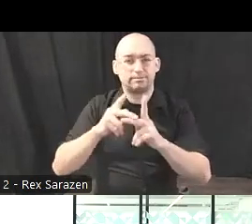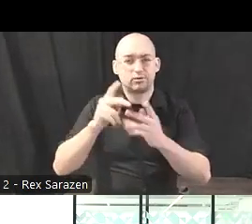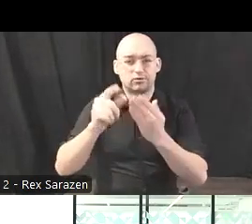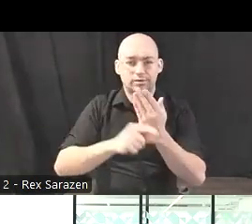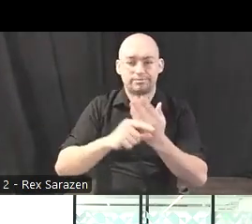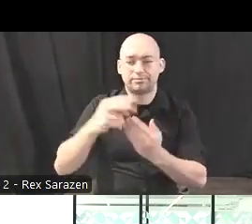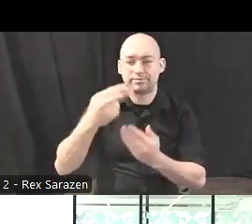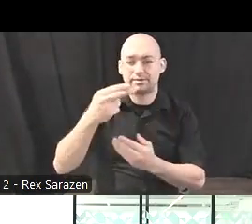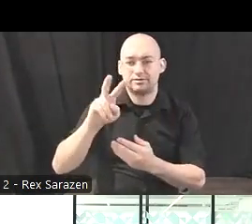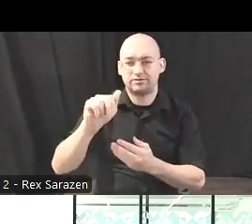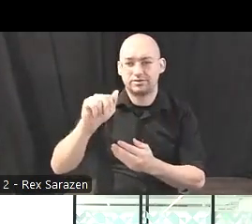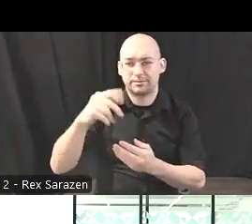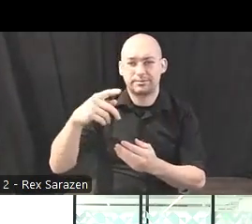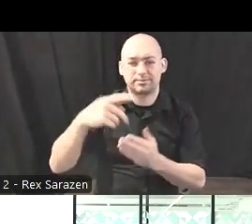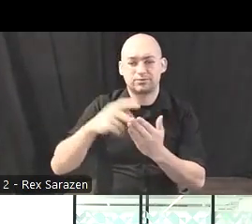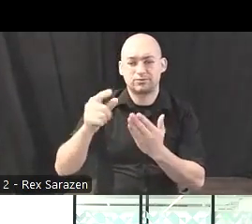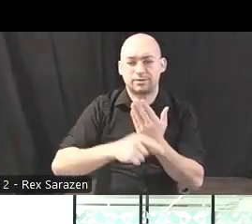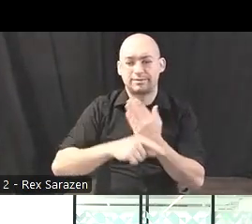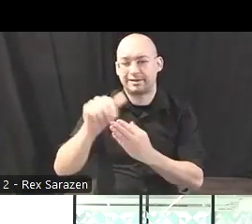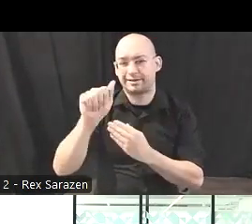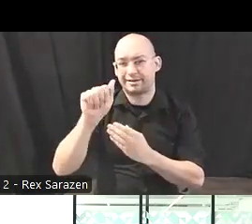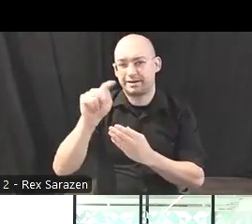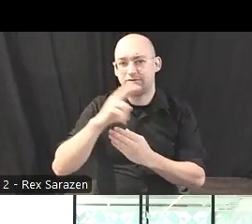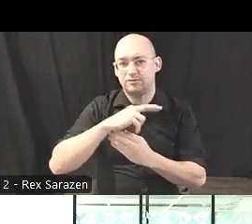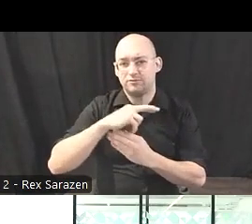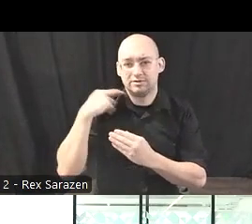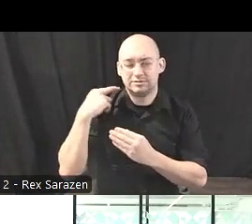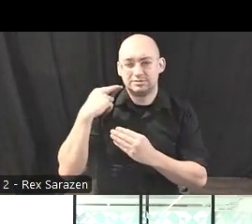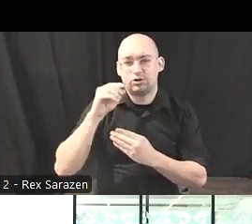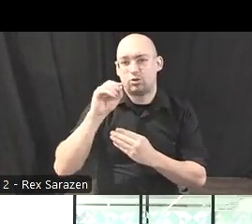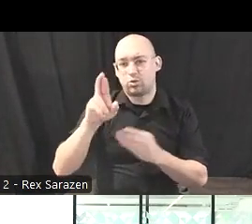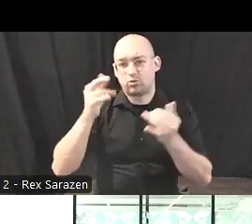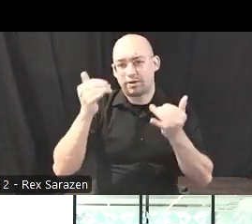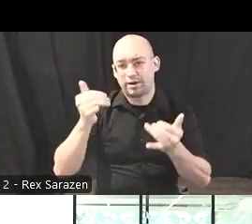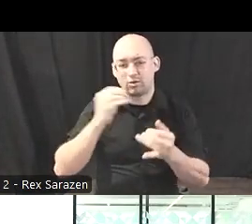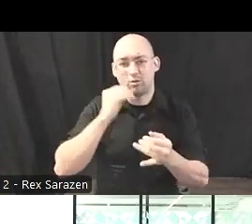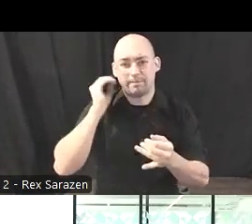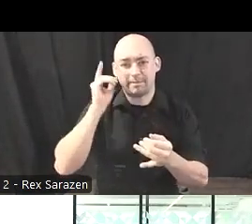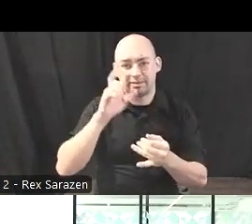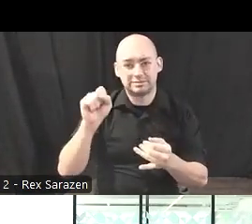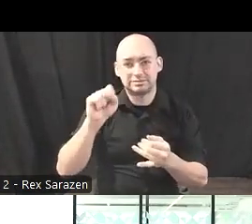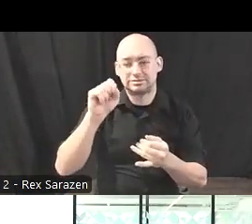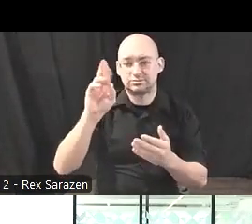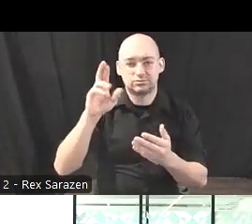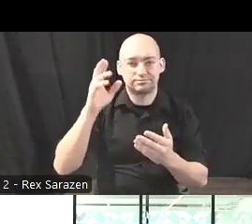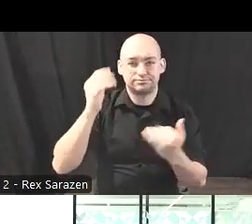served people who are at risk of or currently homelessness or currently experiencing